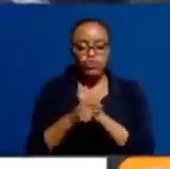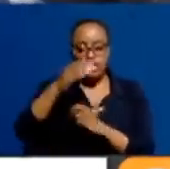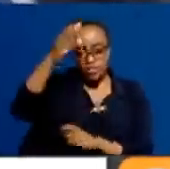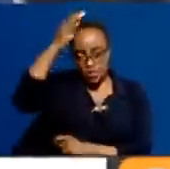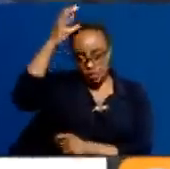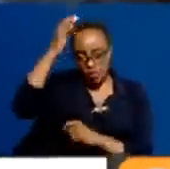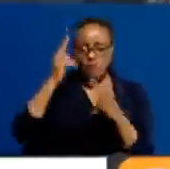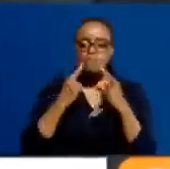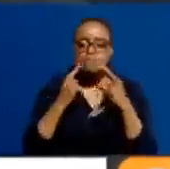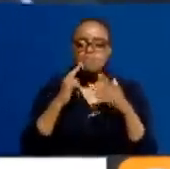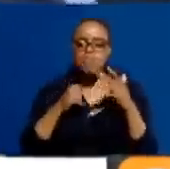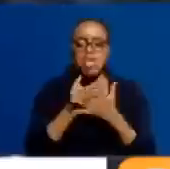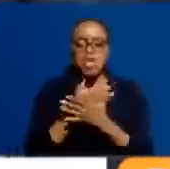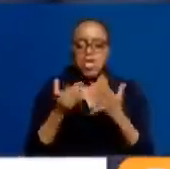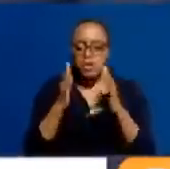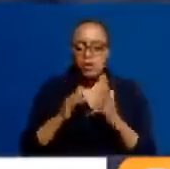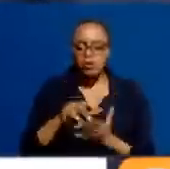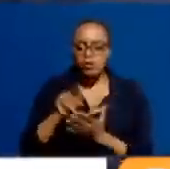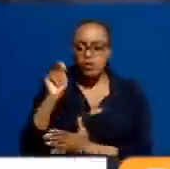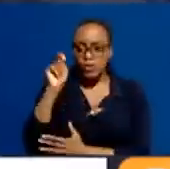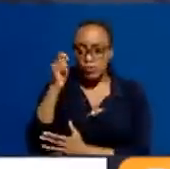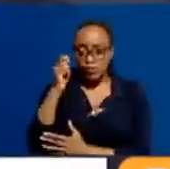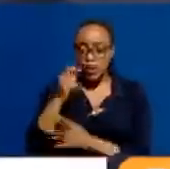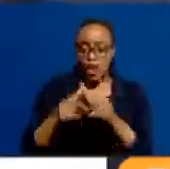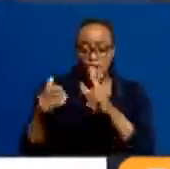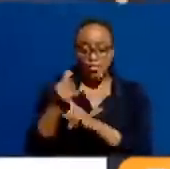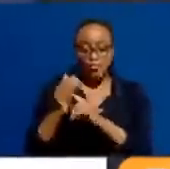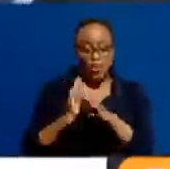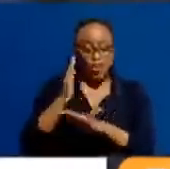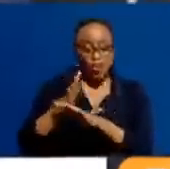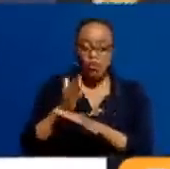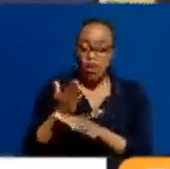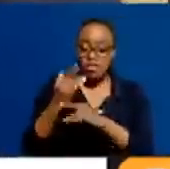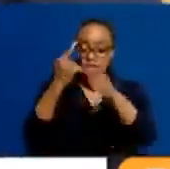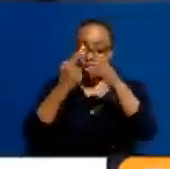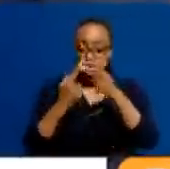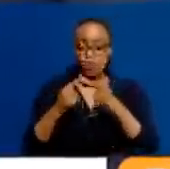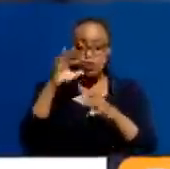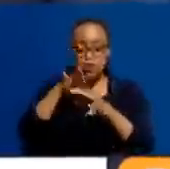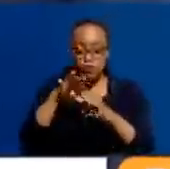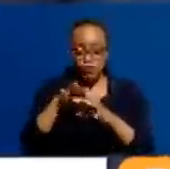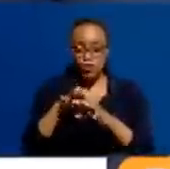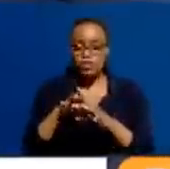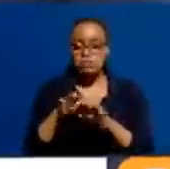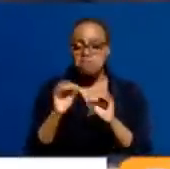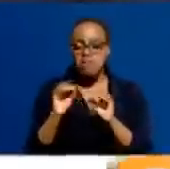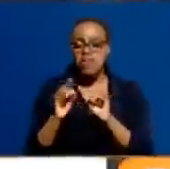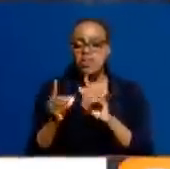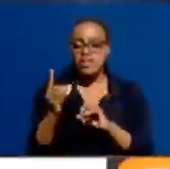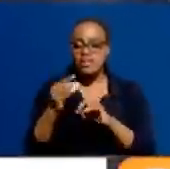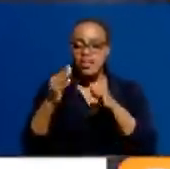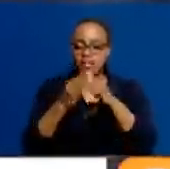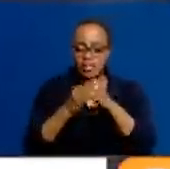declaration, insisting none of the presidential contenders attained more than half of the total votes cast in the August 9th Uhuru